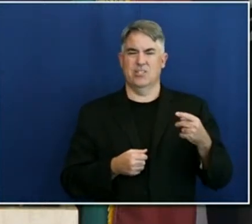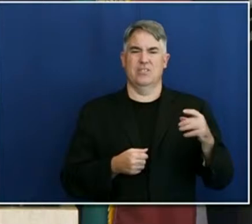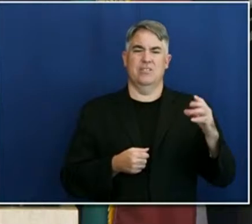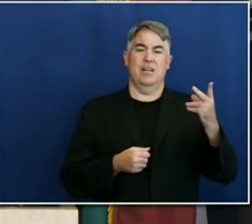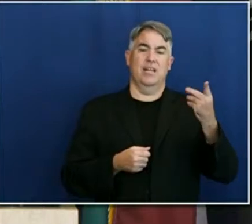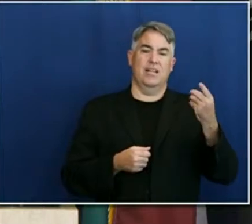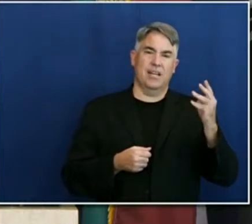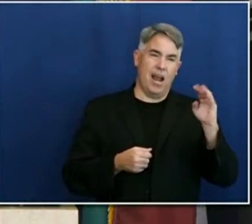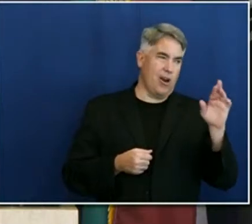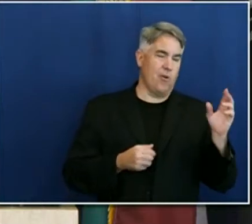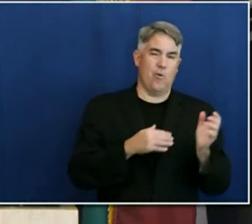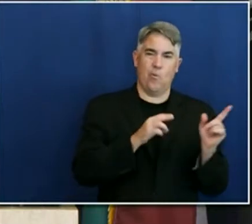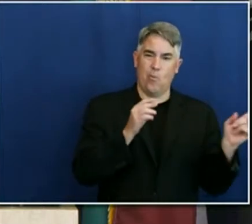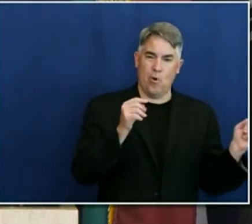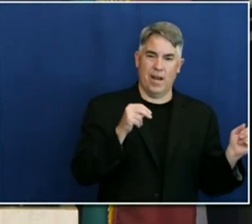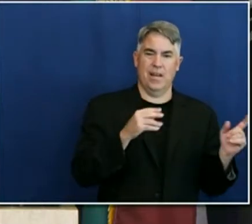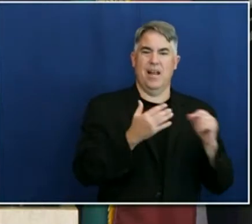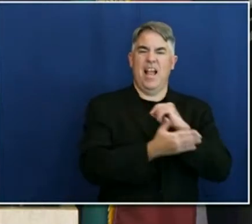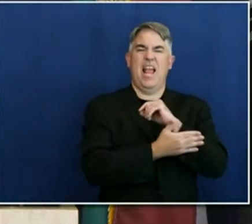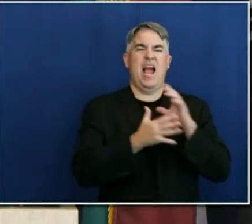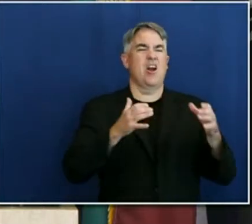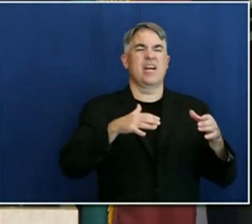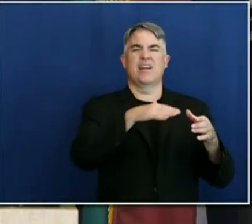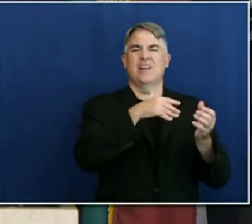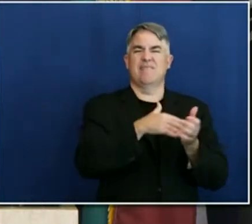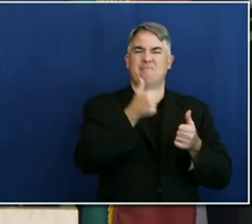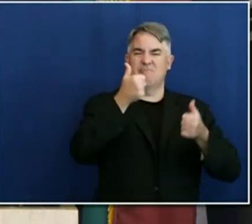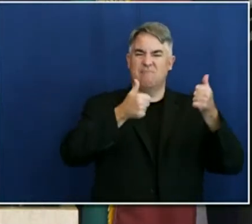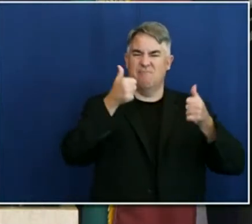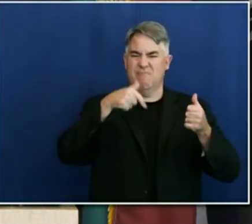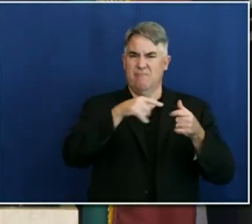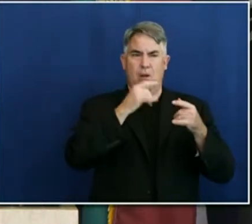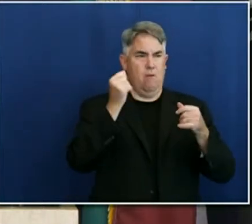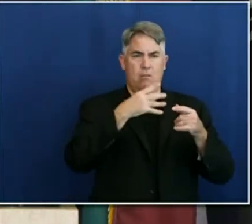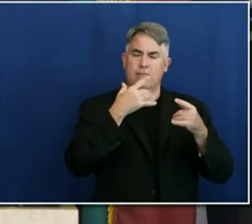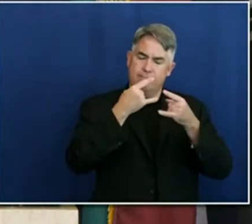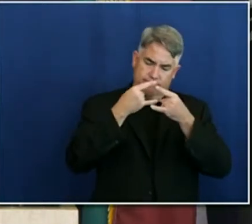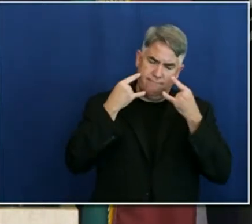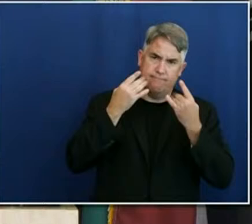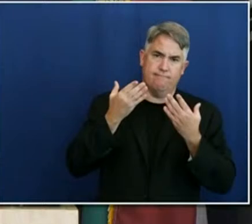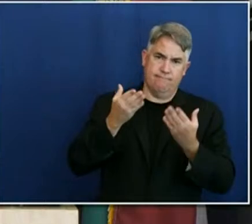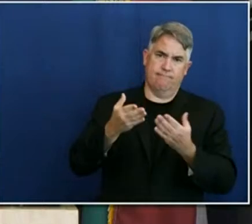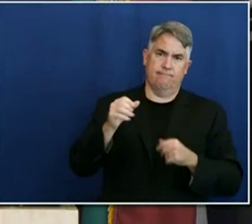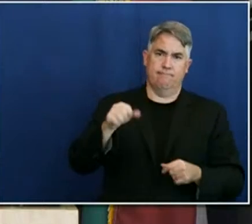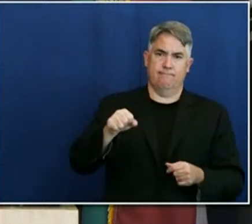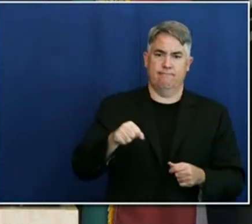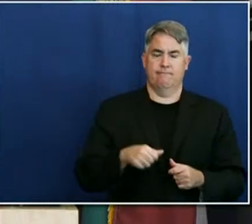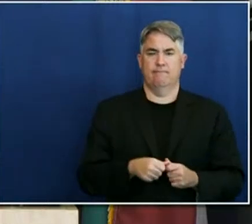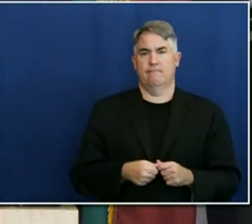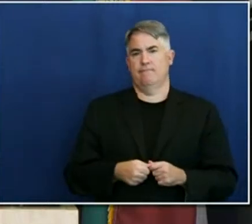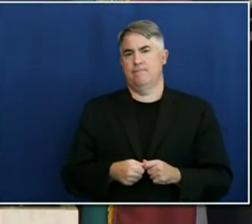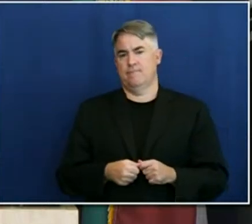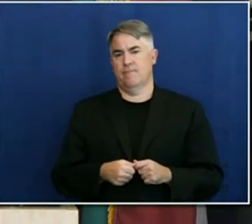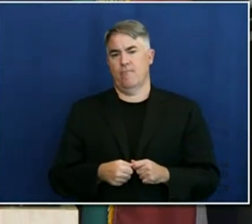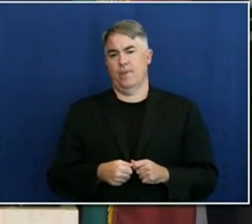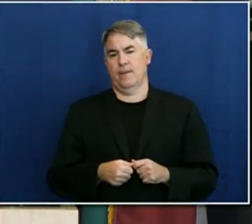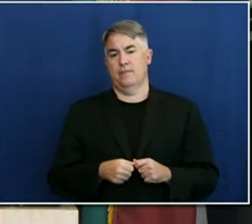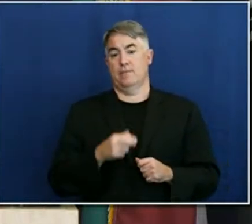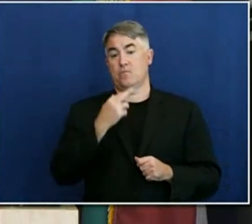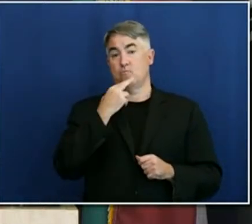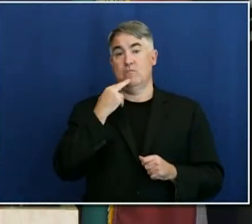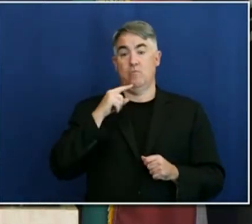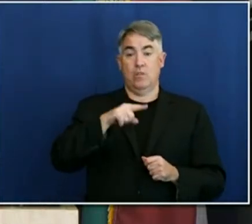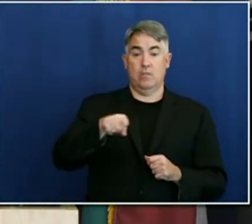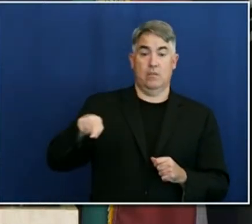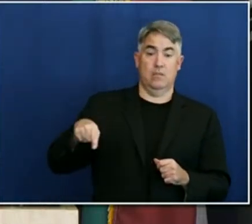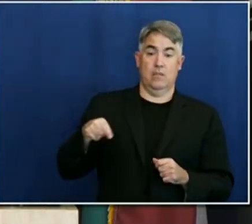But certainly individual entities and locations can you know, in force and say you have to do these